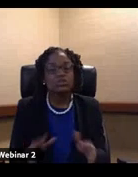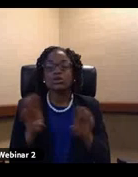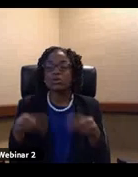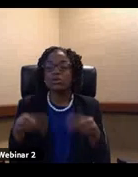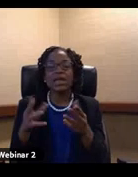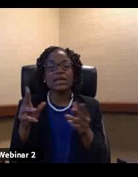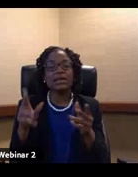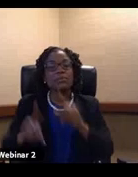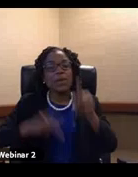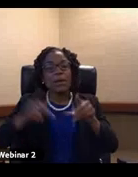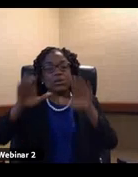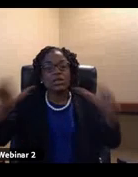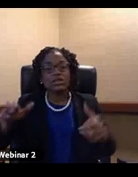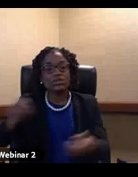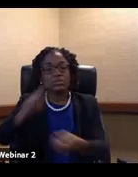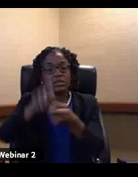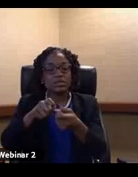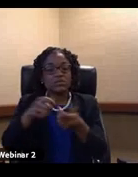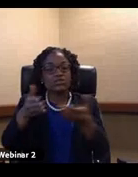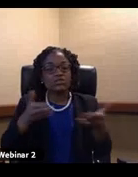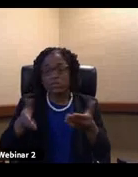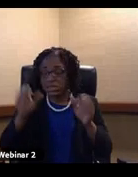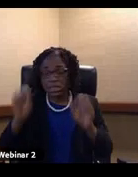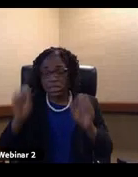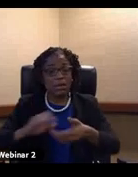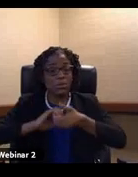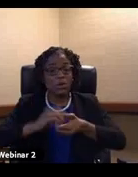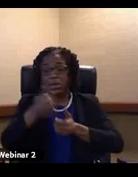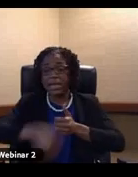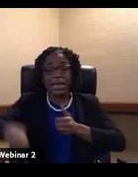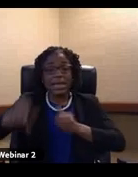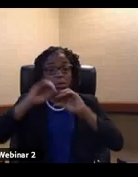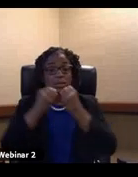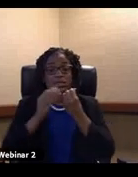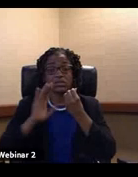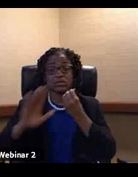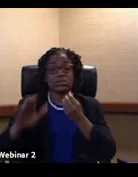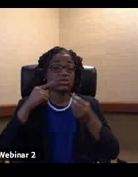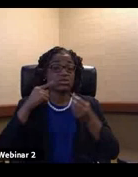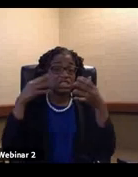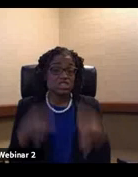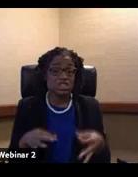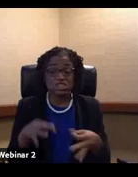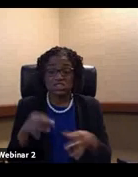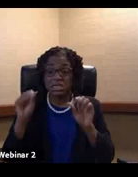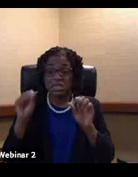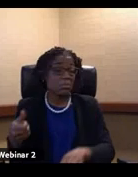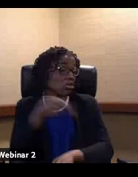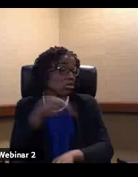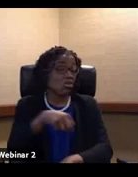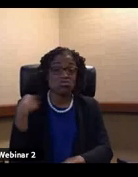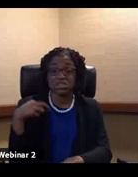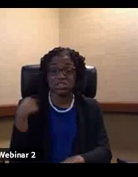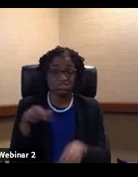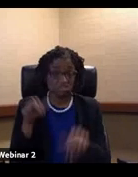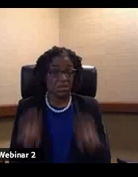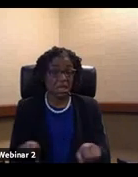providing population-specific services, they can partner with an organization of their choice, and that could definitely be another religious minority